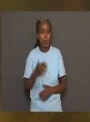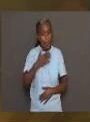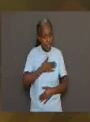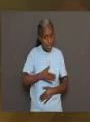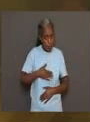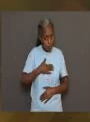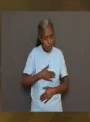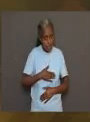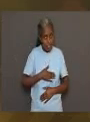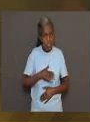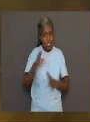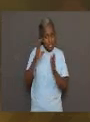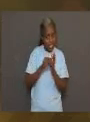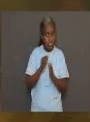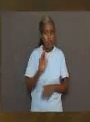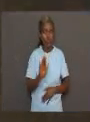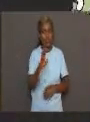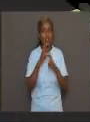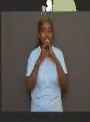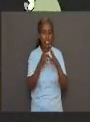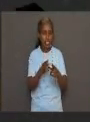Please write down your answers.